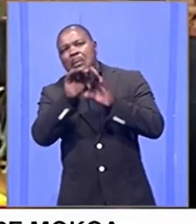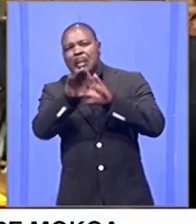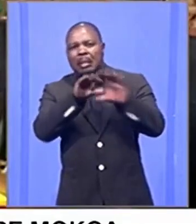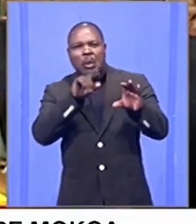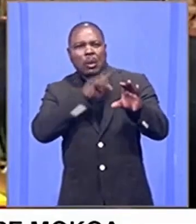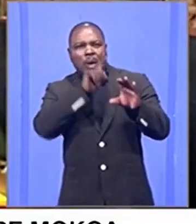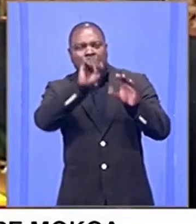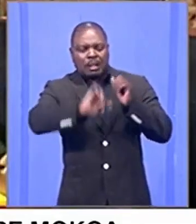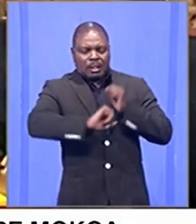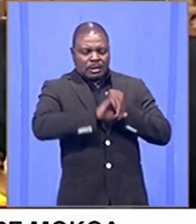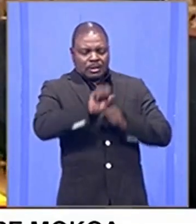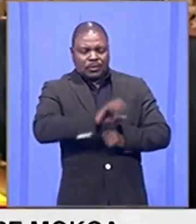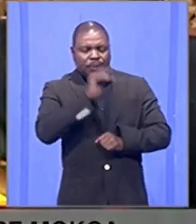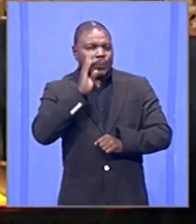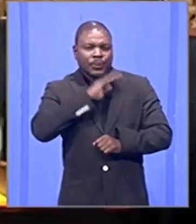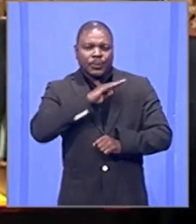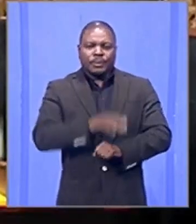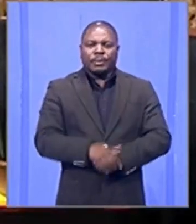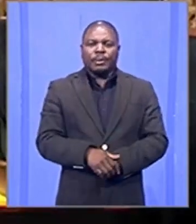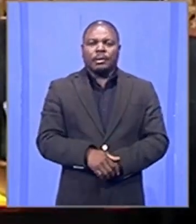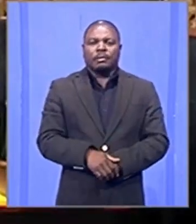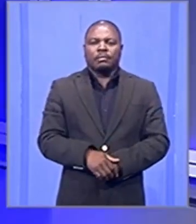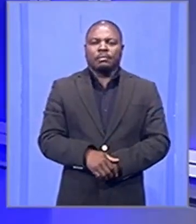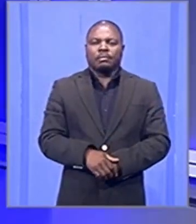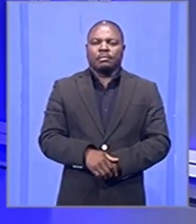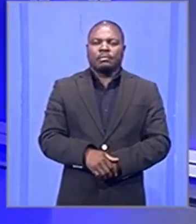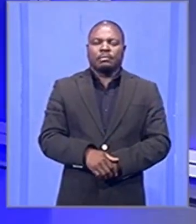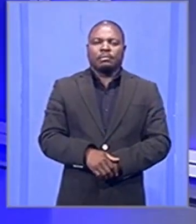tshetseng ditabatabelo tsa naha.